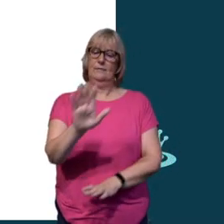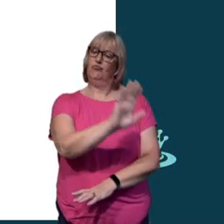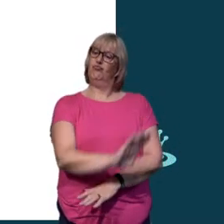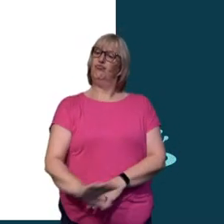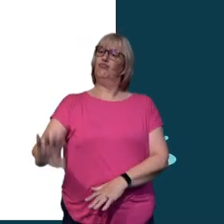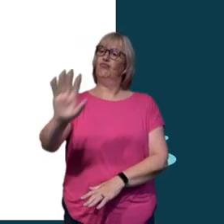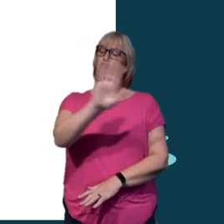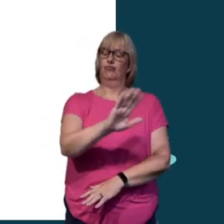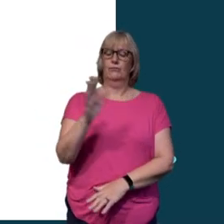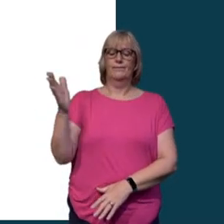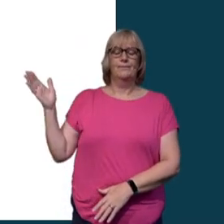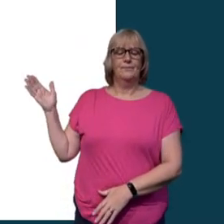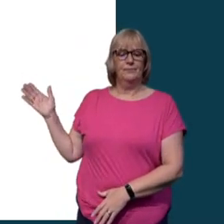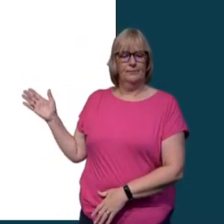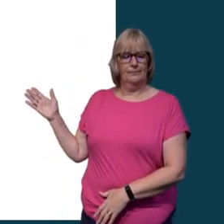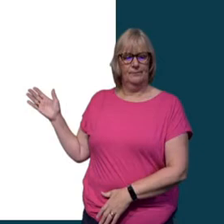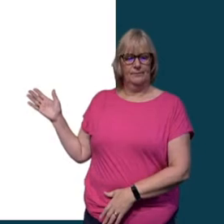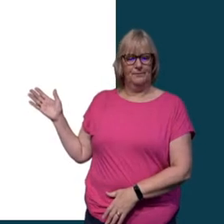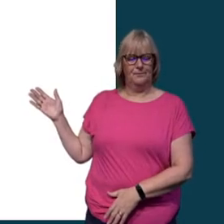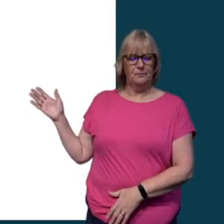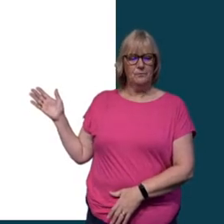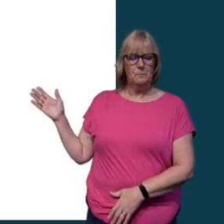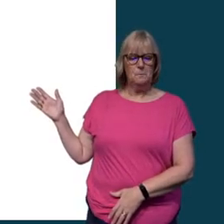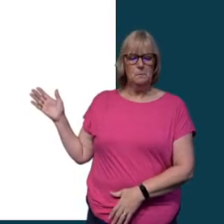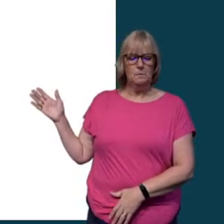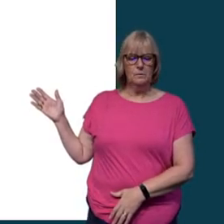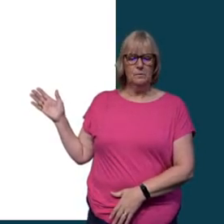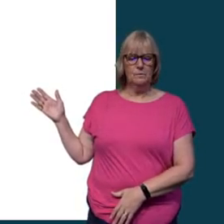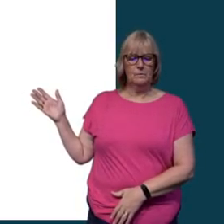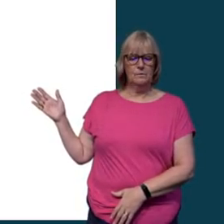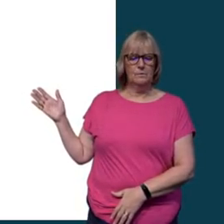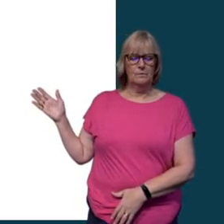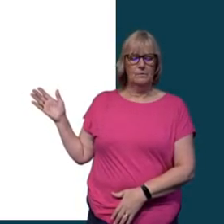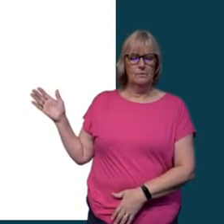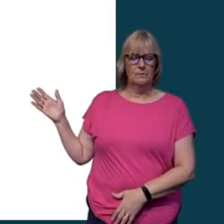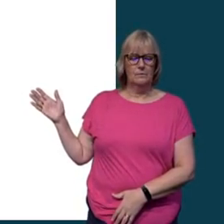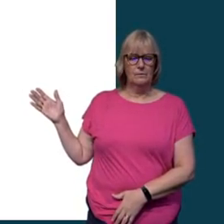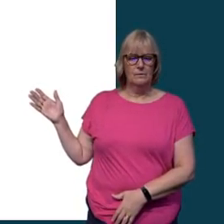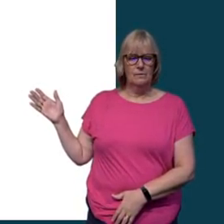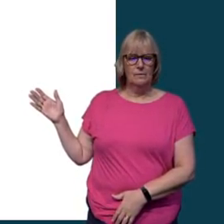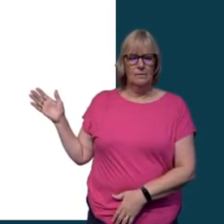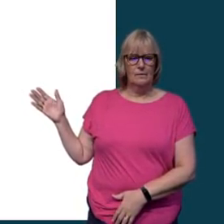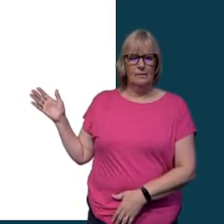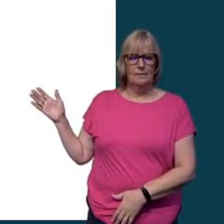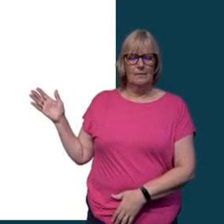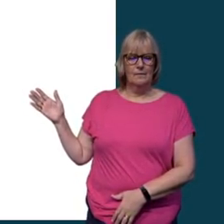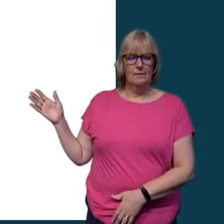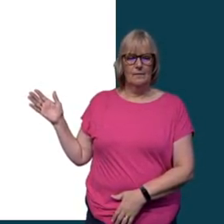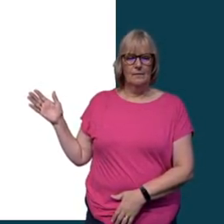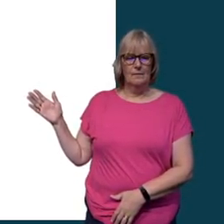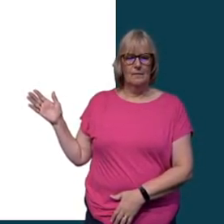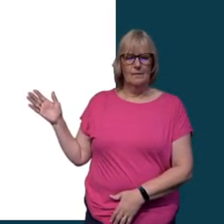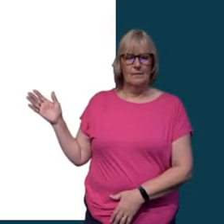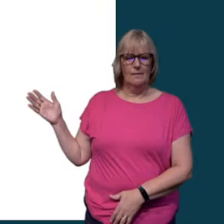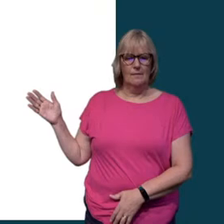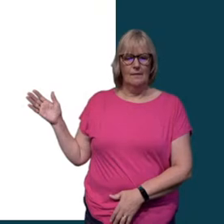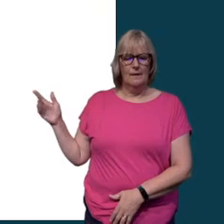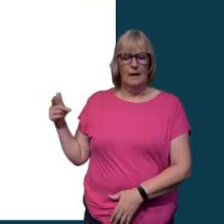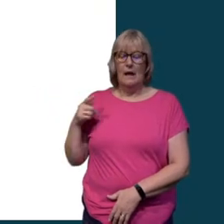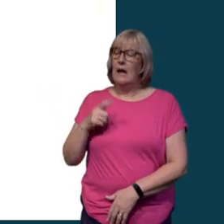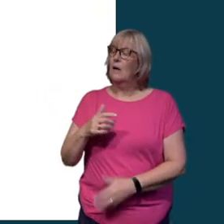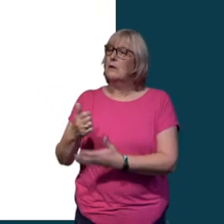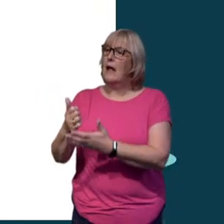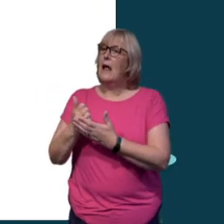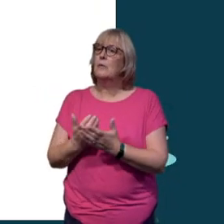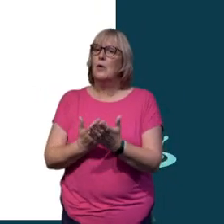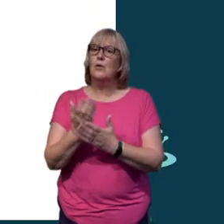diagram that I've developed, and I was very helped with CBT,